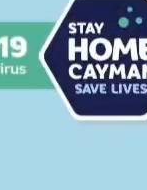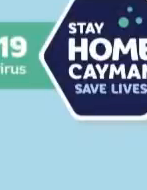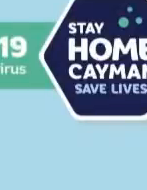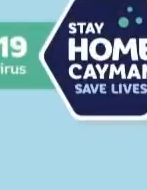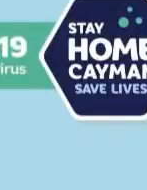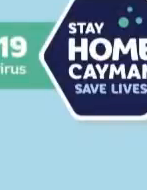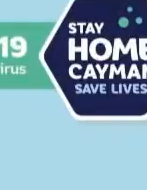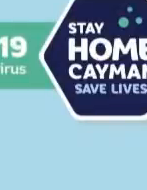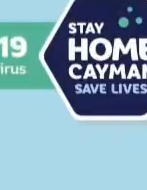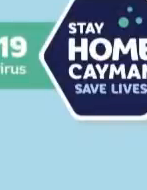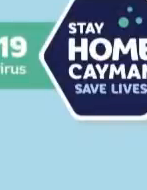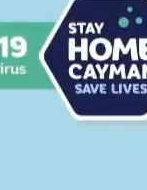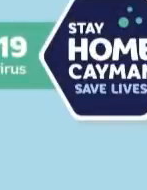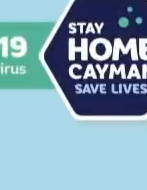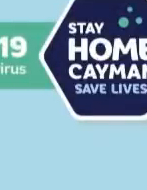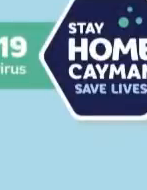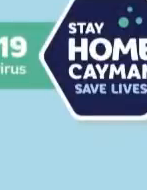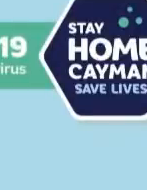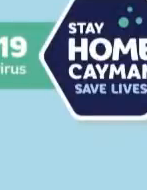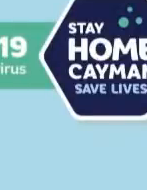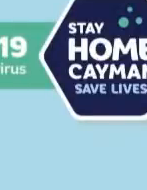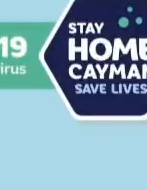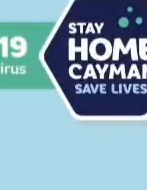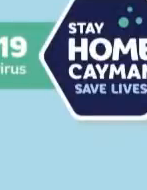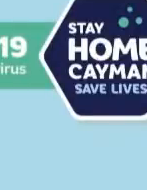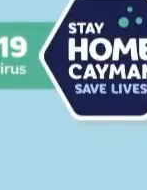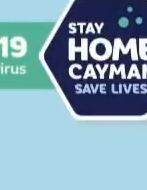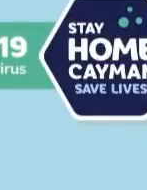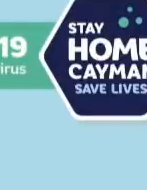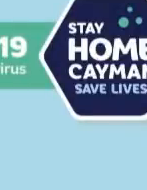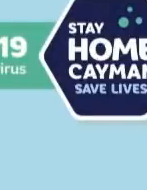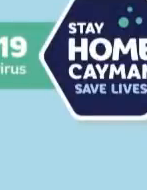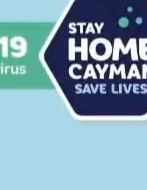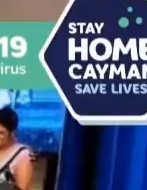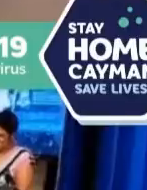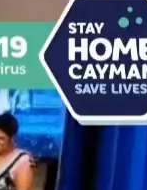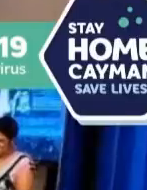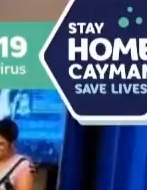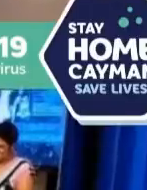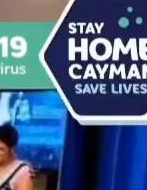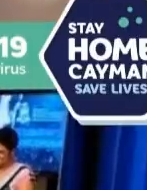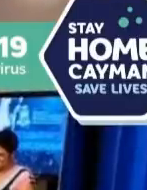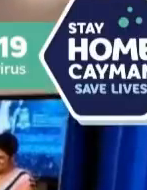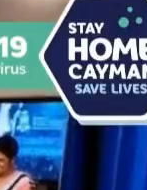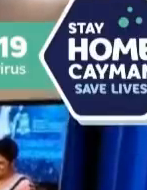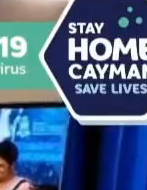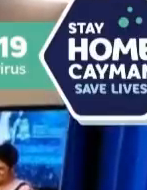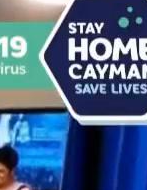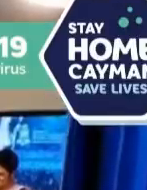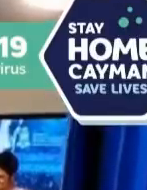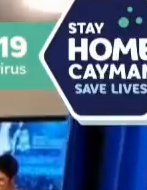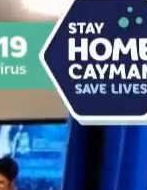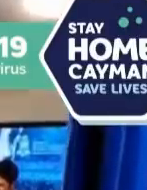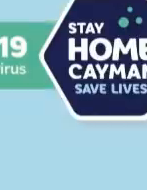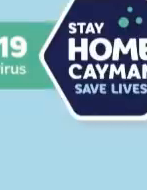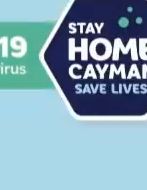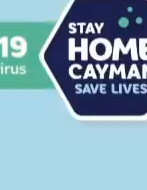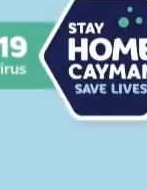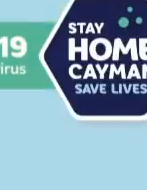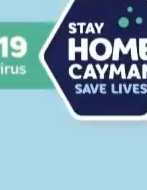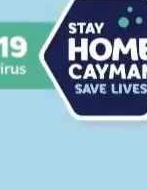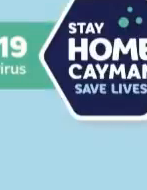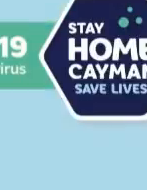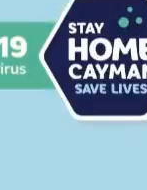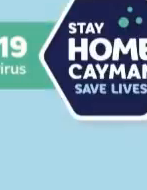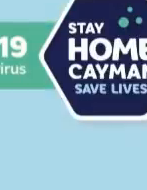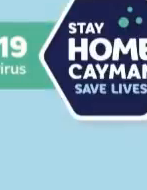During these challenging times, it can be easy to lose sight of all that we have to be grateful for. As the world grapples with the effects of COVID-19, at the forefront